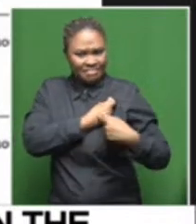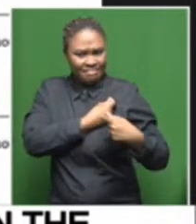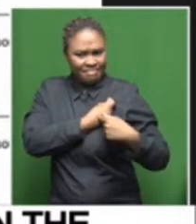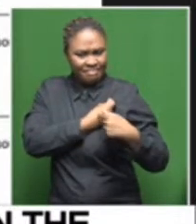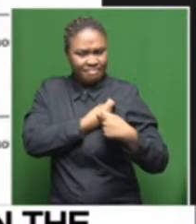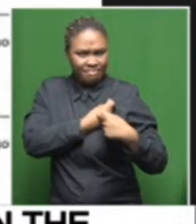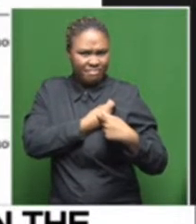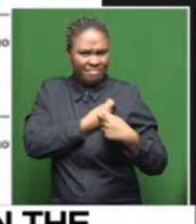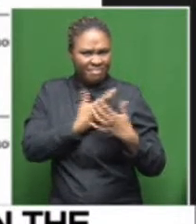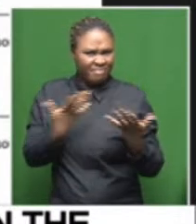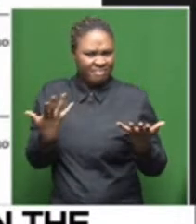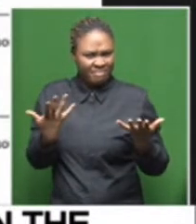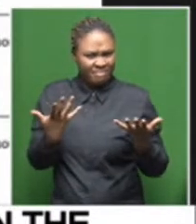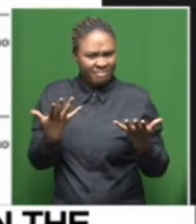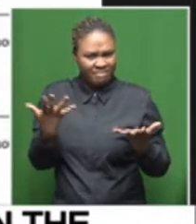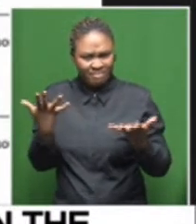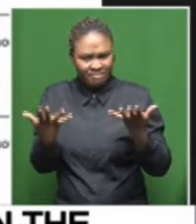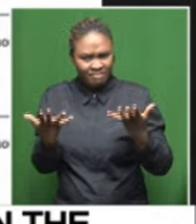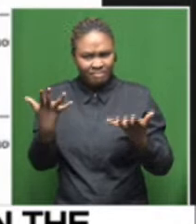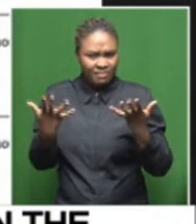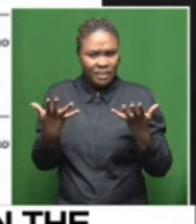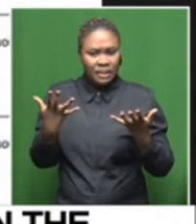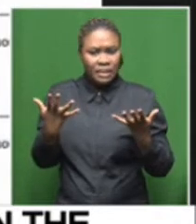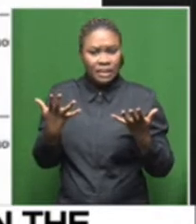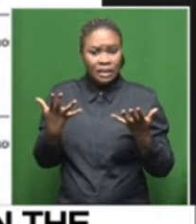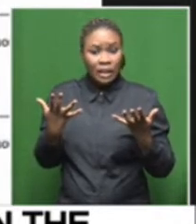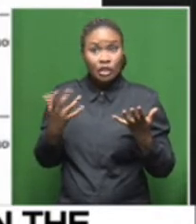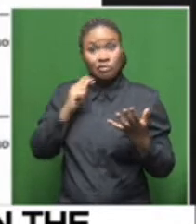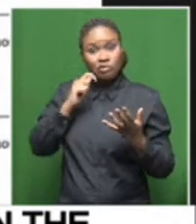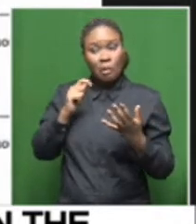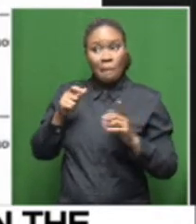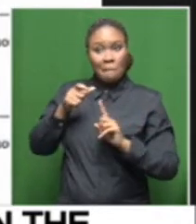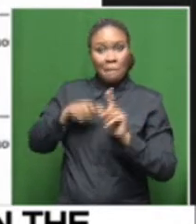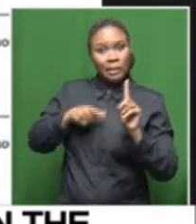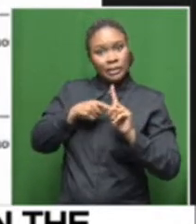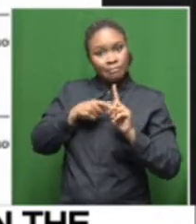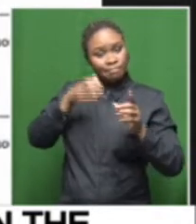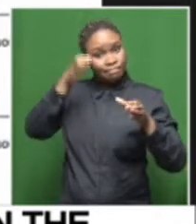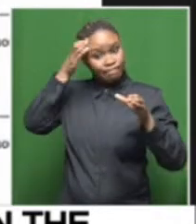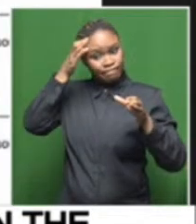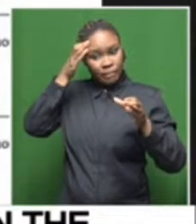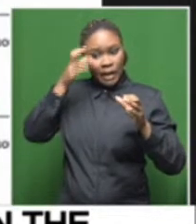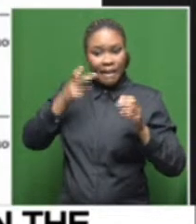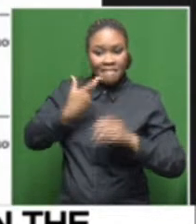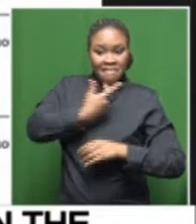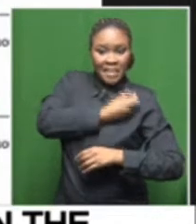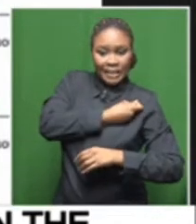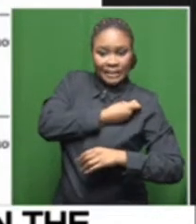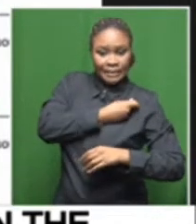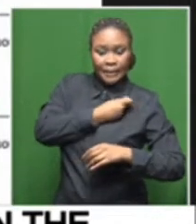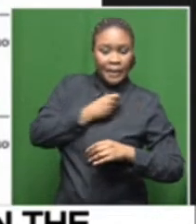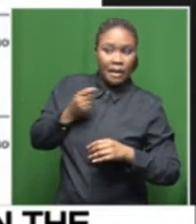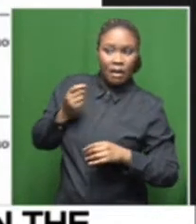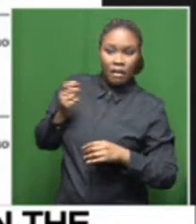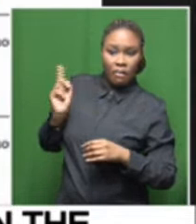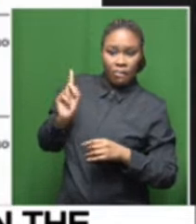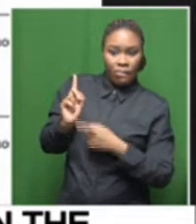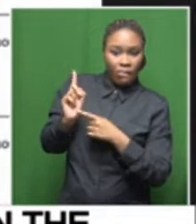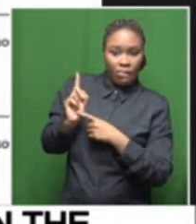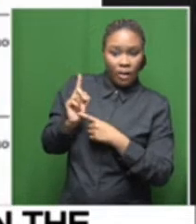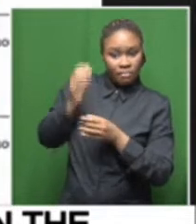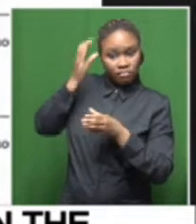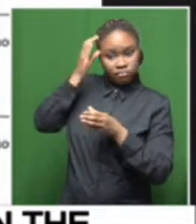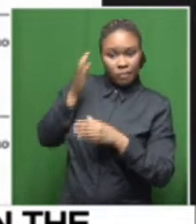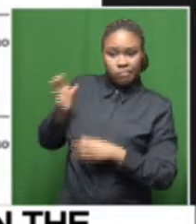Yeah, I'm not sure whether we don't have a vaccinology on the platform, but maybe Dr. Crisp could double up as a